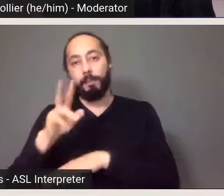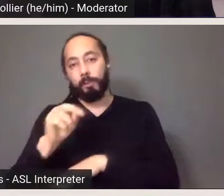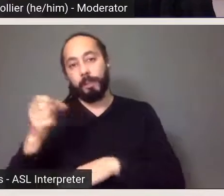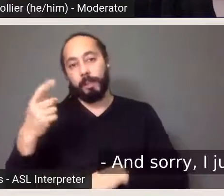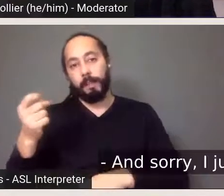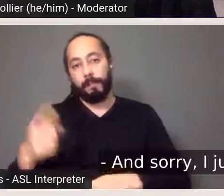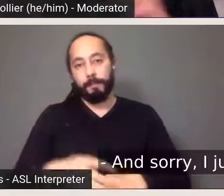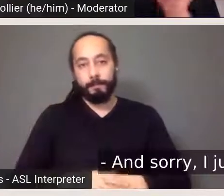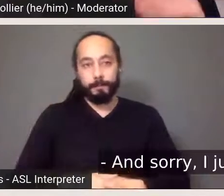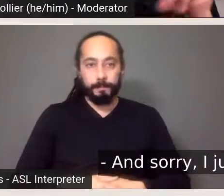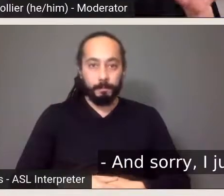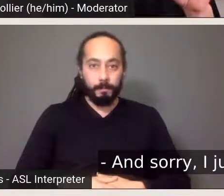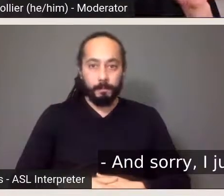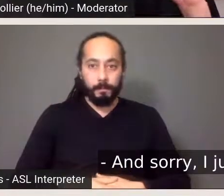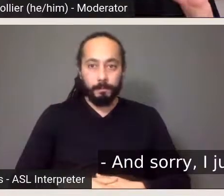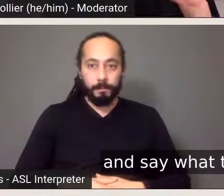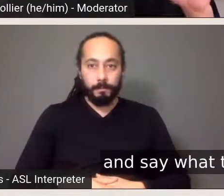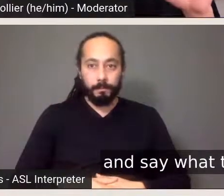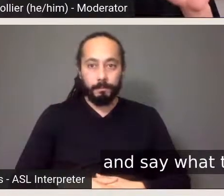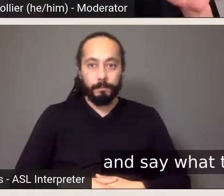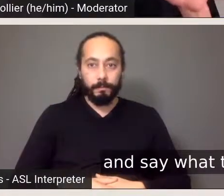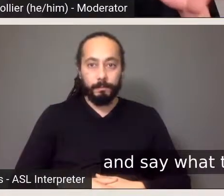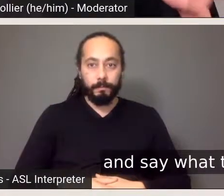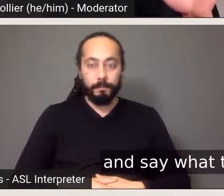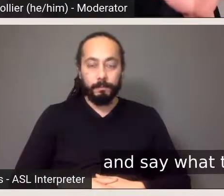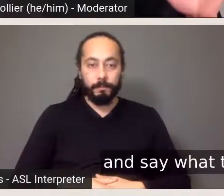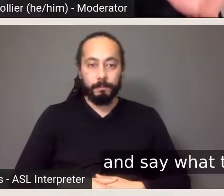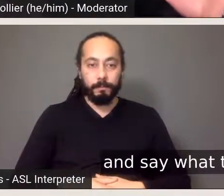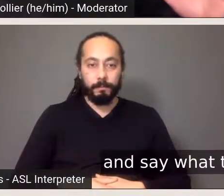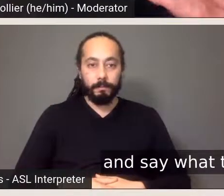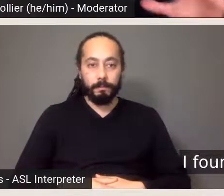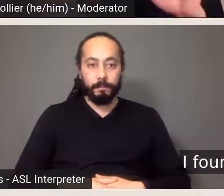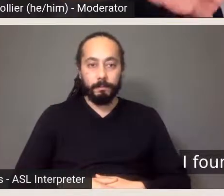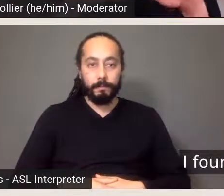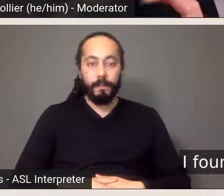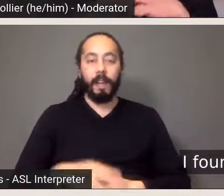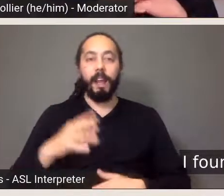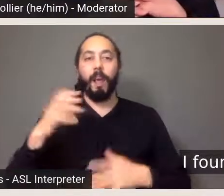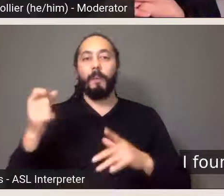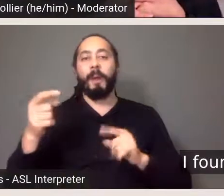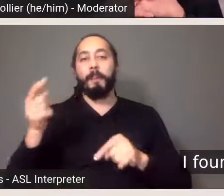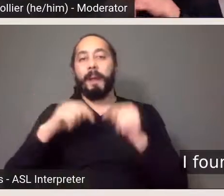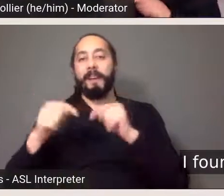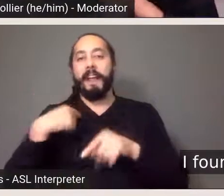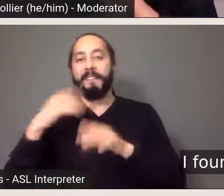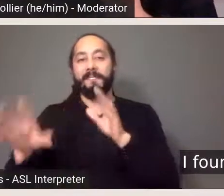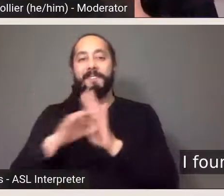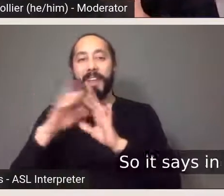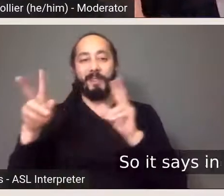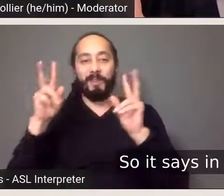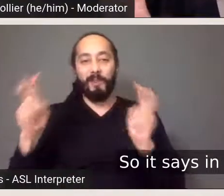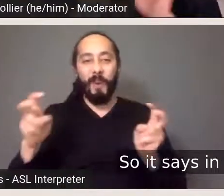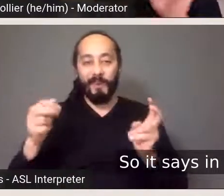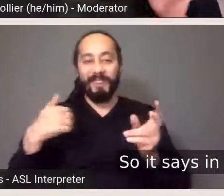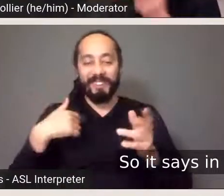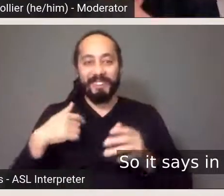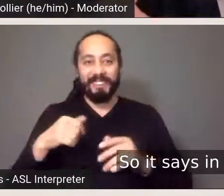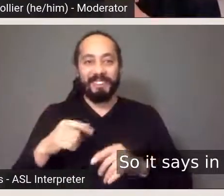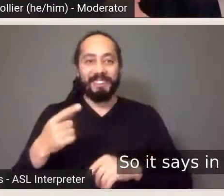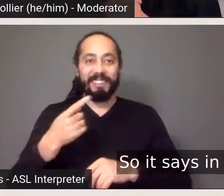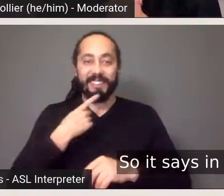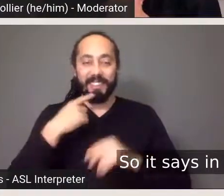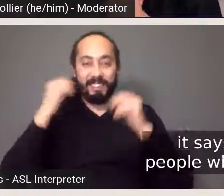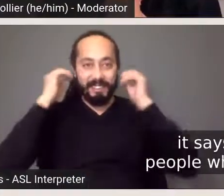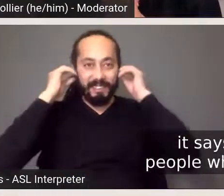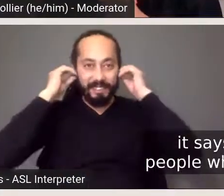Mm-hmm. And sorry, I just wanted to go back and say what the actual quote was. I found it well. So it says in the